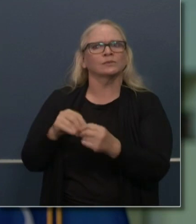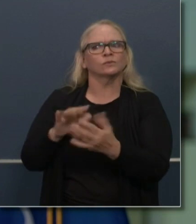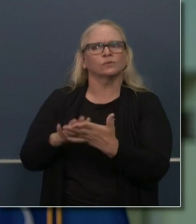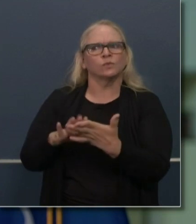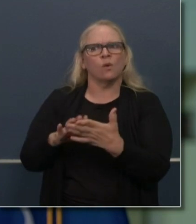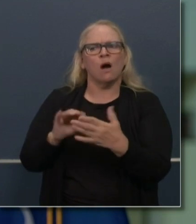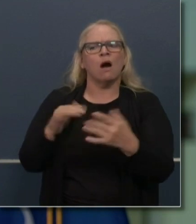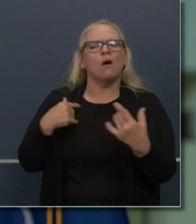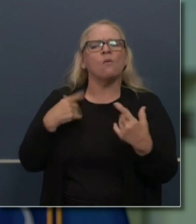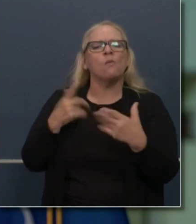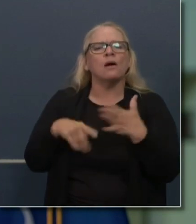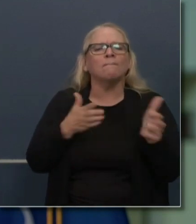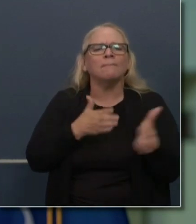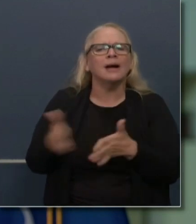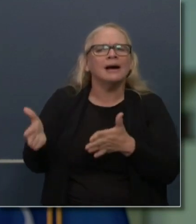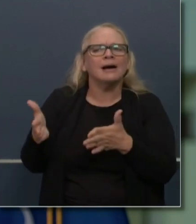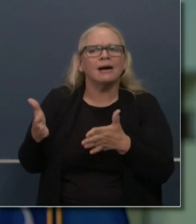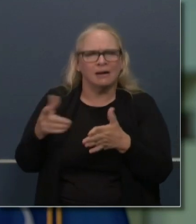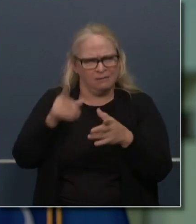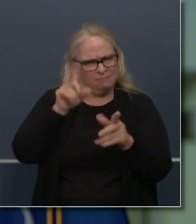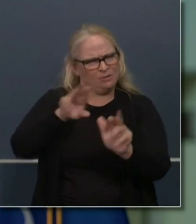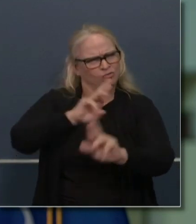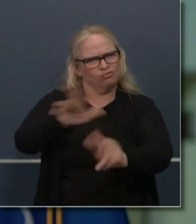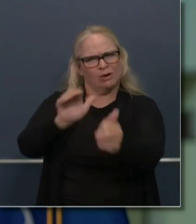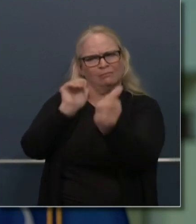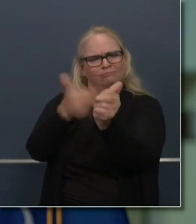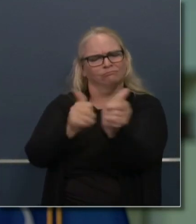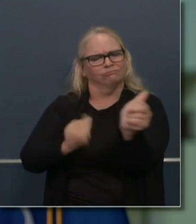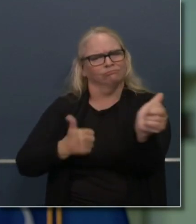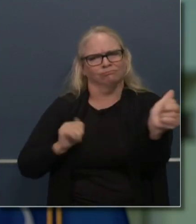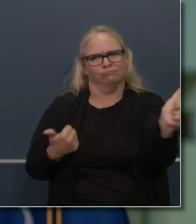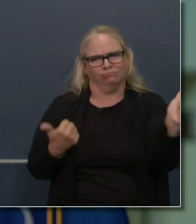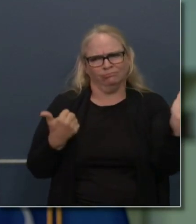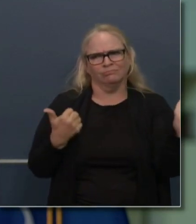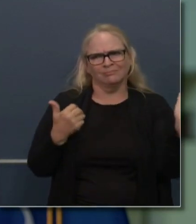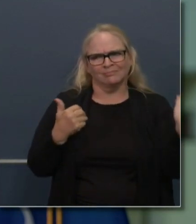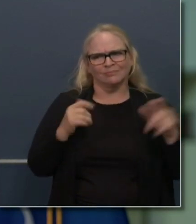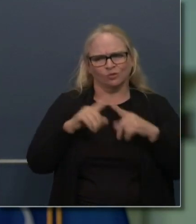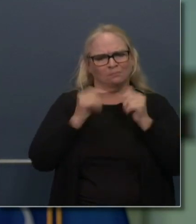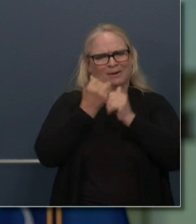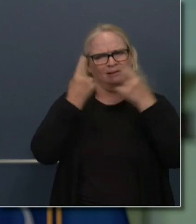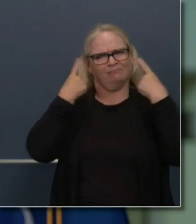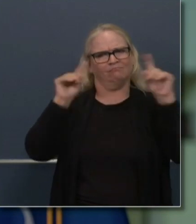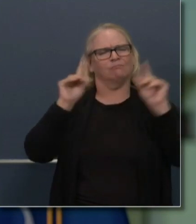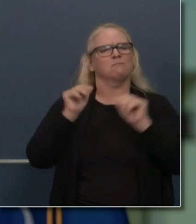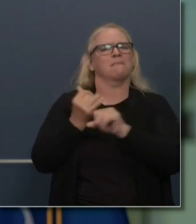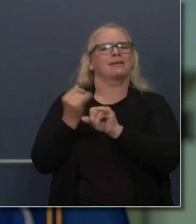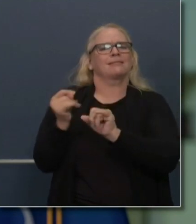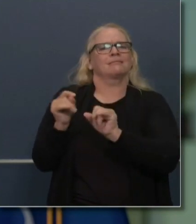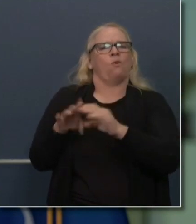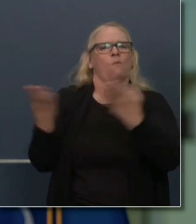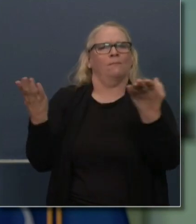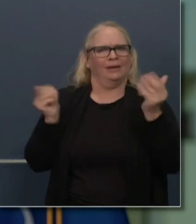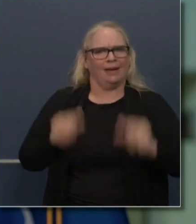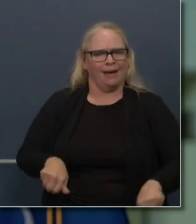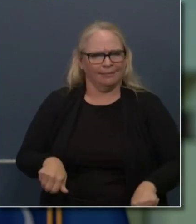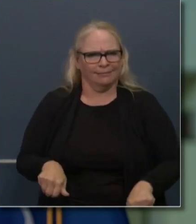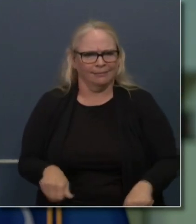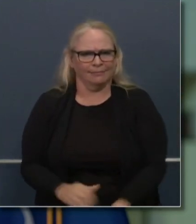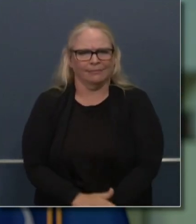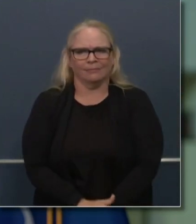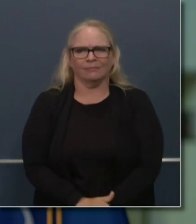decisions for schools to ultimately open. So with that, let me thank everybody for your questions, your time, and